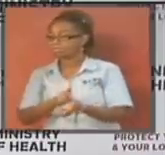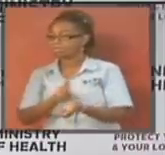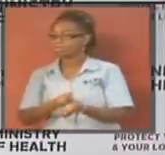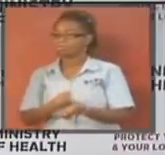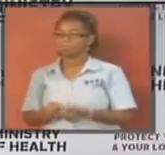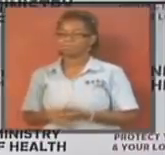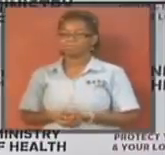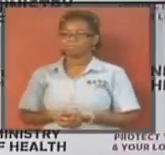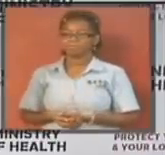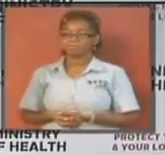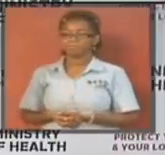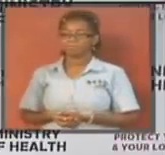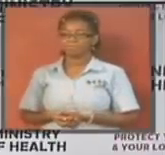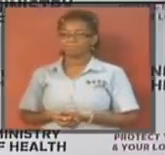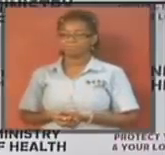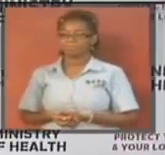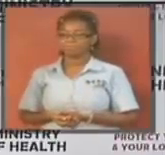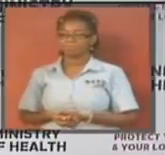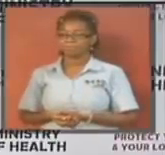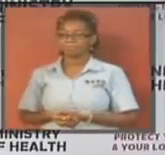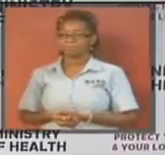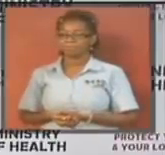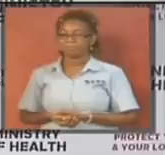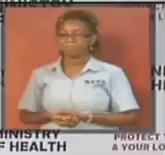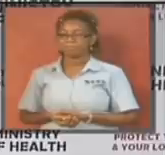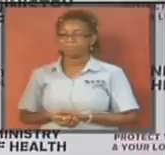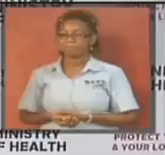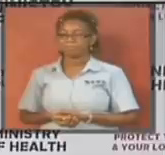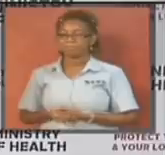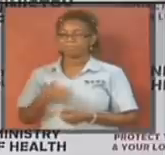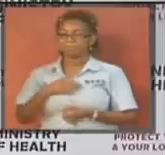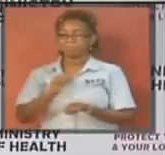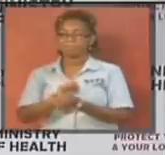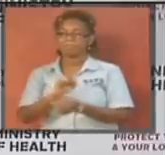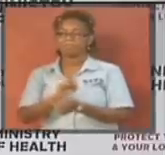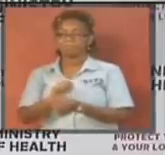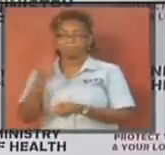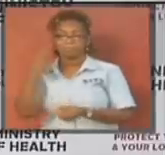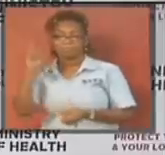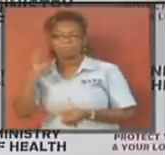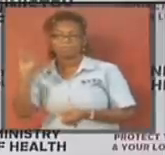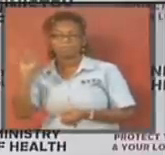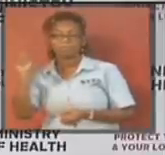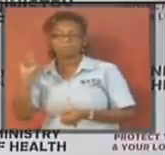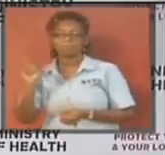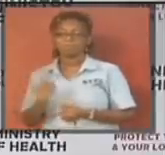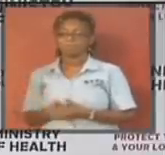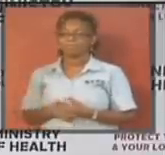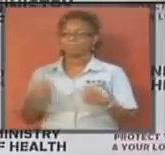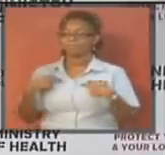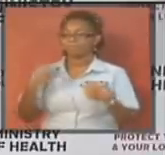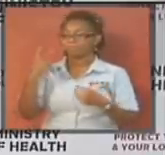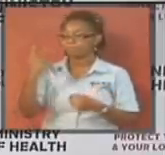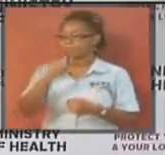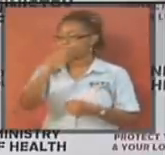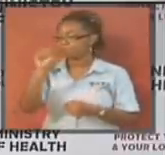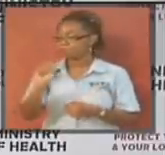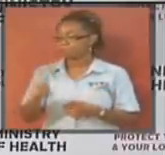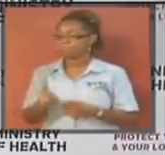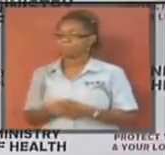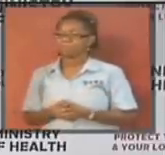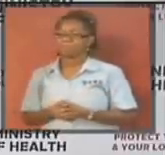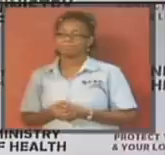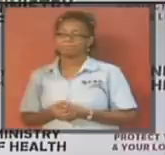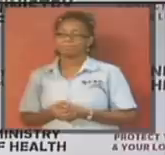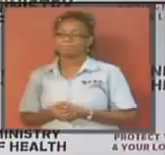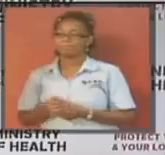doctor on the panel. Stephen Cummings, 98.1 FM, are my 2 questions quickly. Dr. Parasram, I wanted